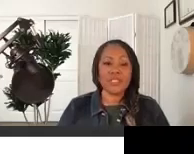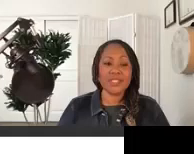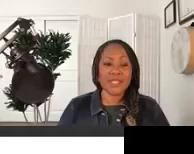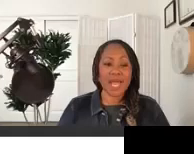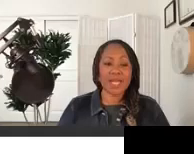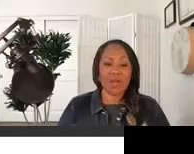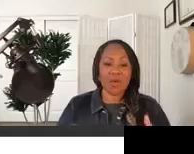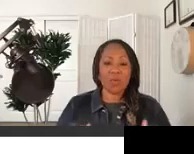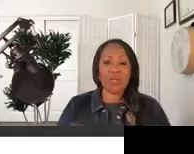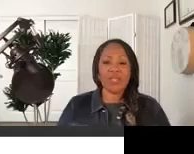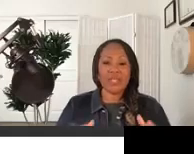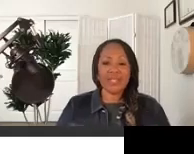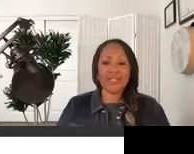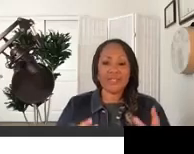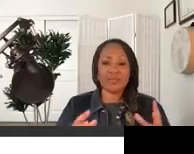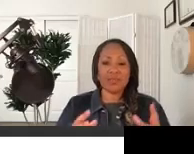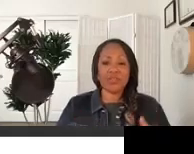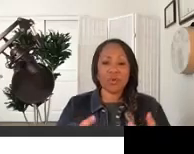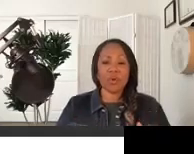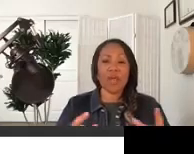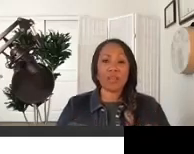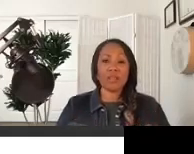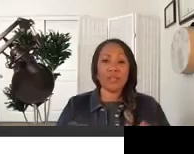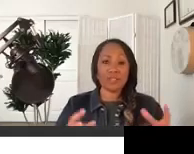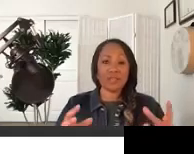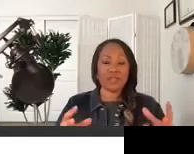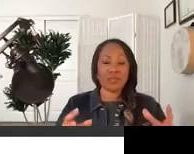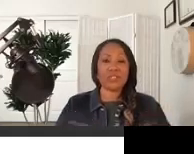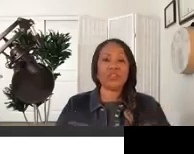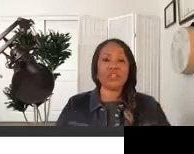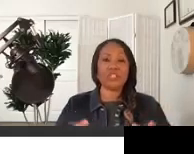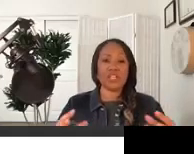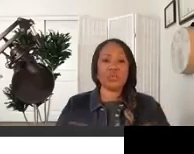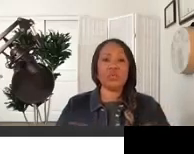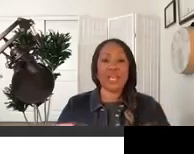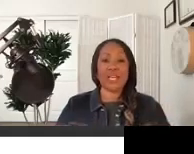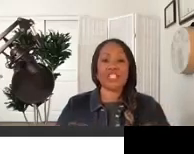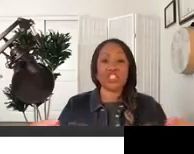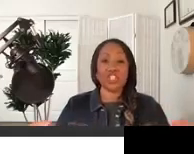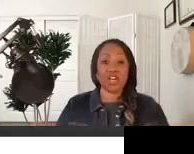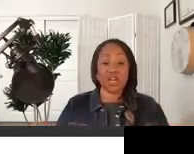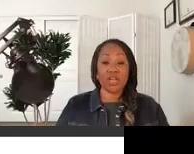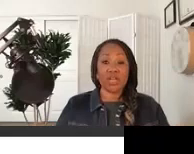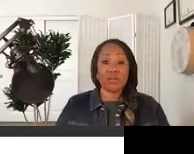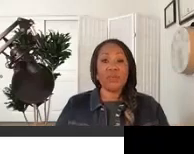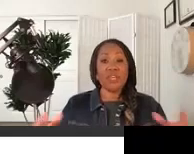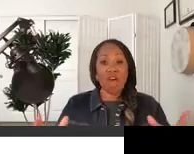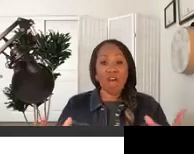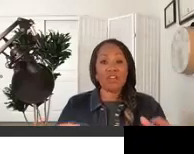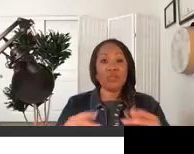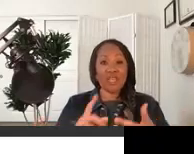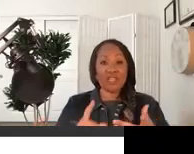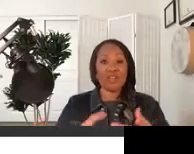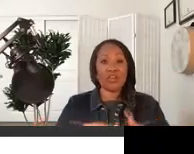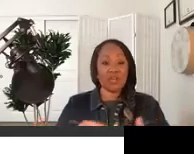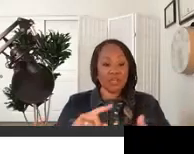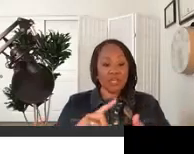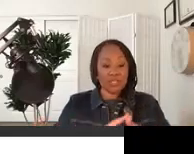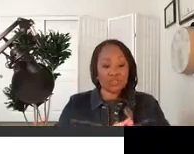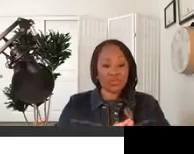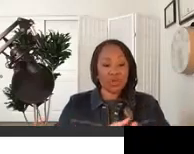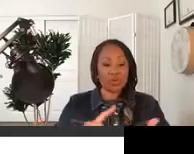to decide what are the core elements of the research that you would like to share beyond the